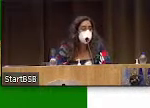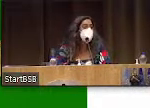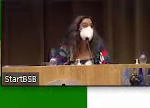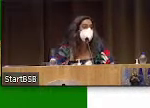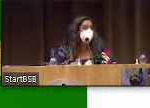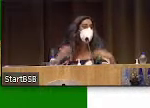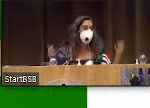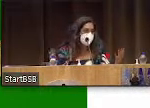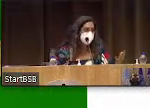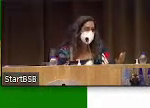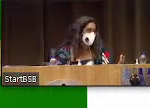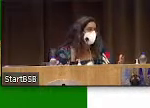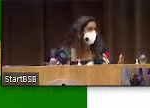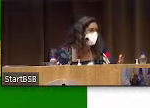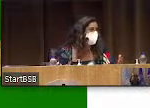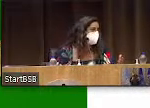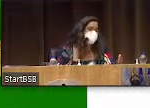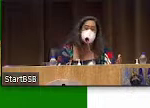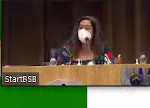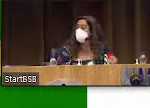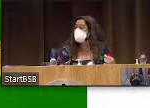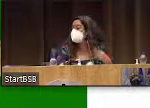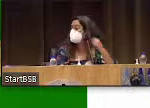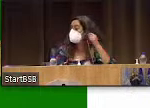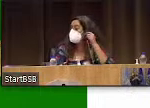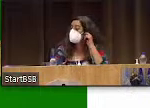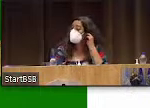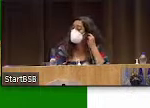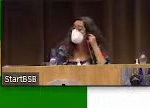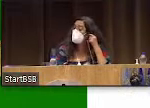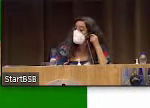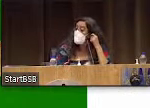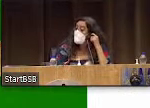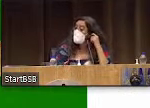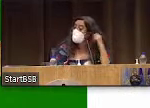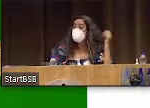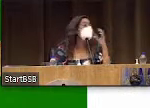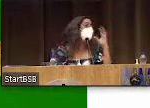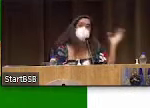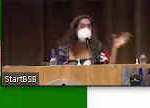What is the first thing that called the attention when I looked at this data?